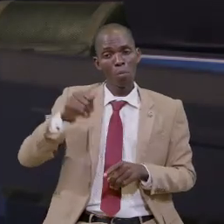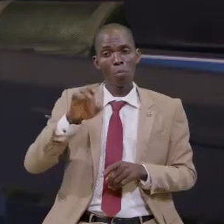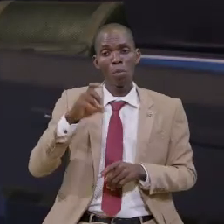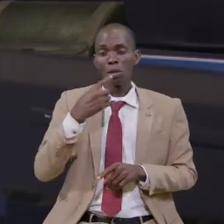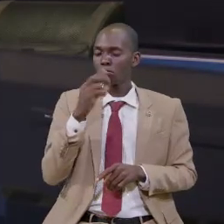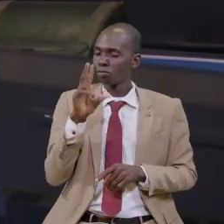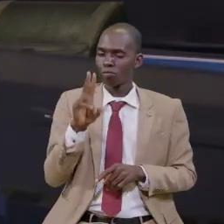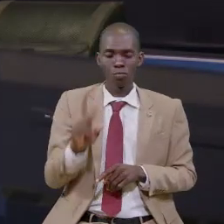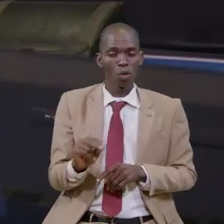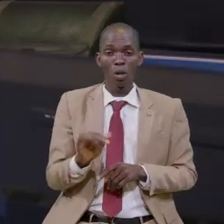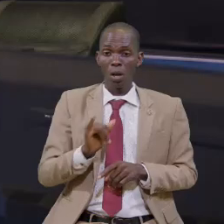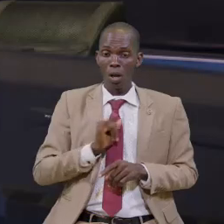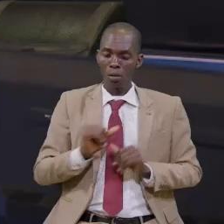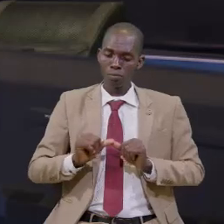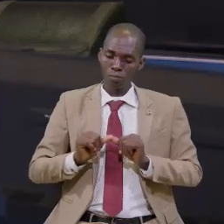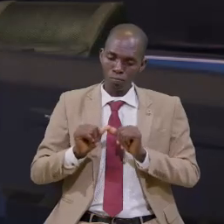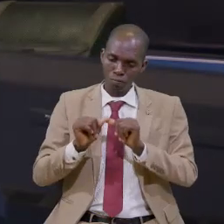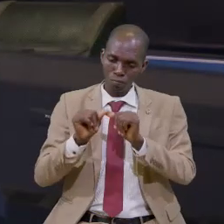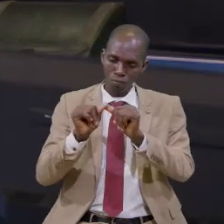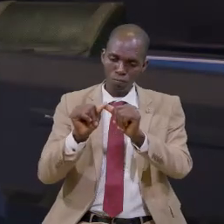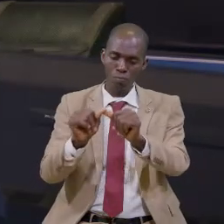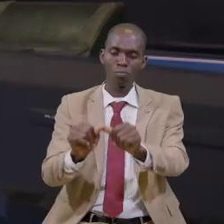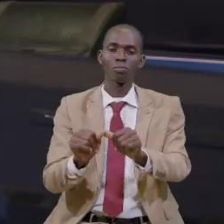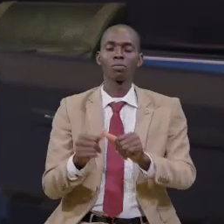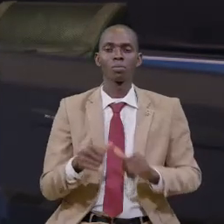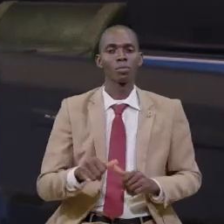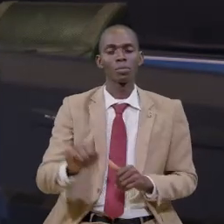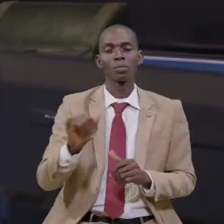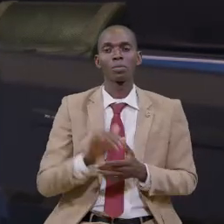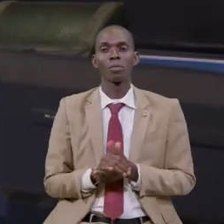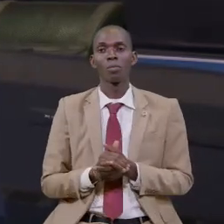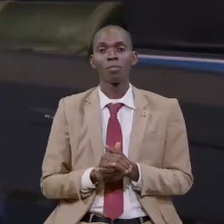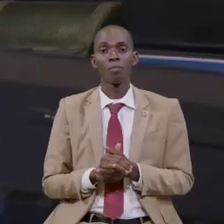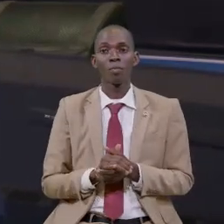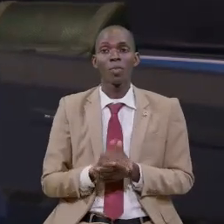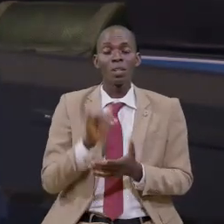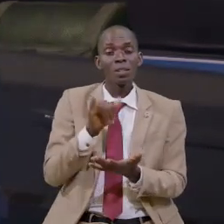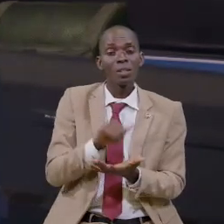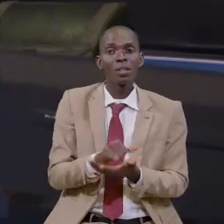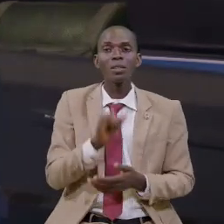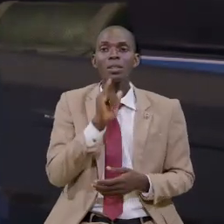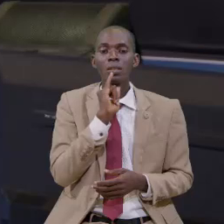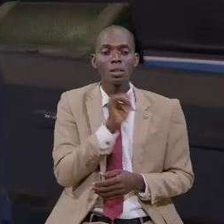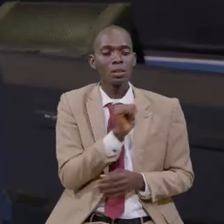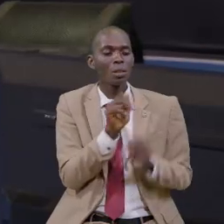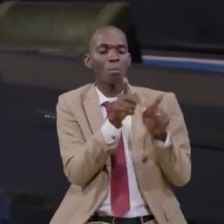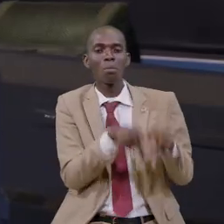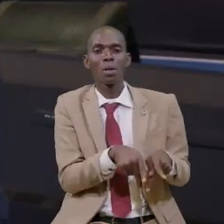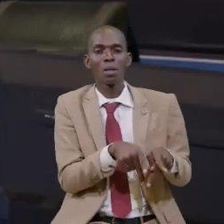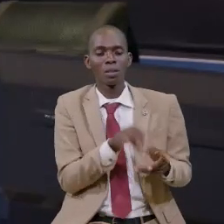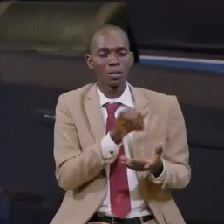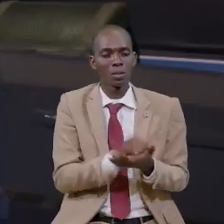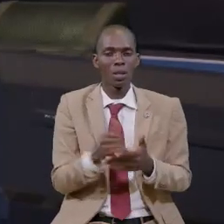press toward the mark. That is a person that has